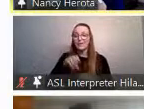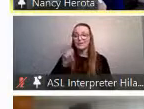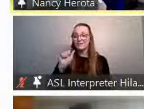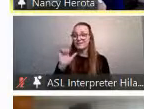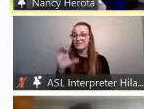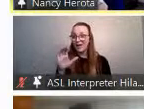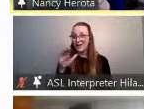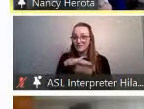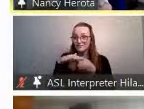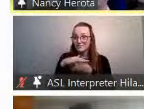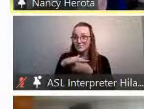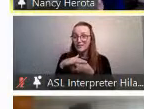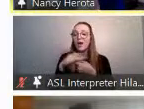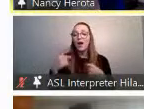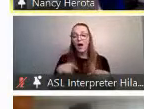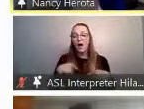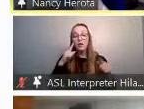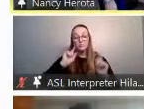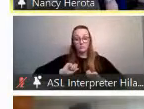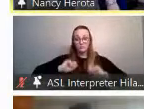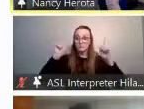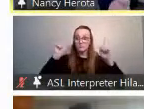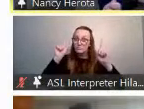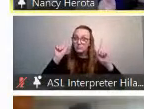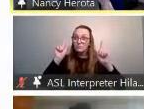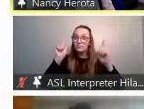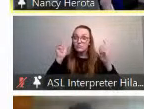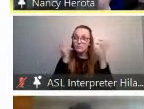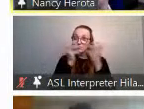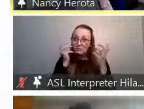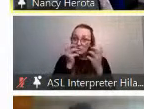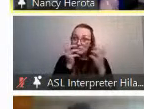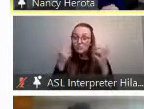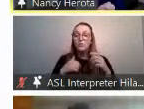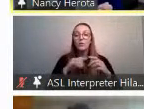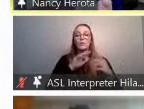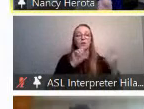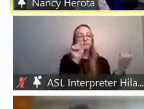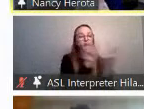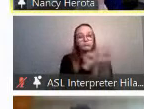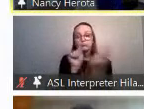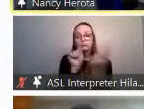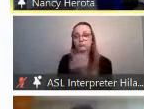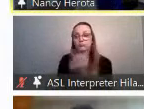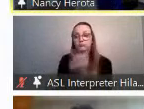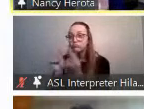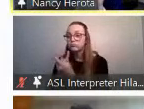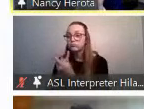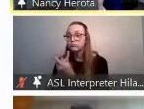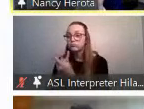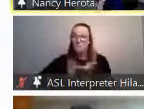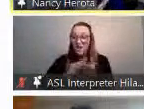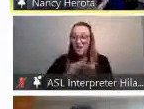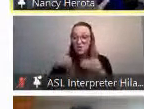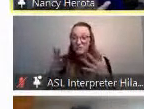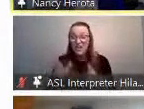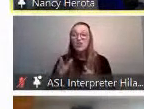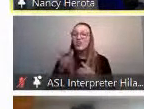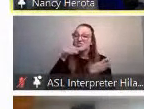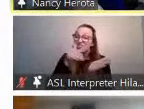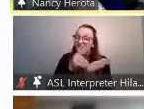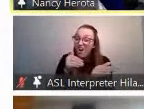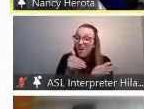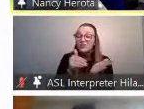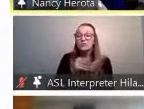was surprised as we were going out and meeting with medical providers. These are doctors, professionals who work with